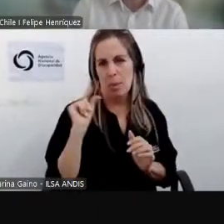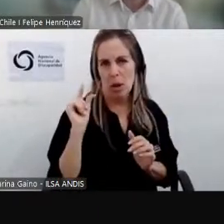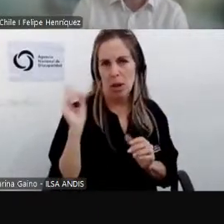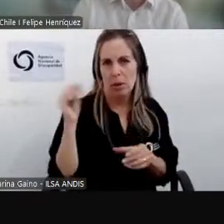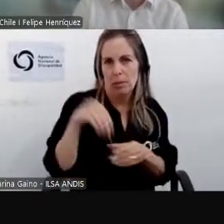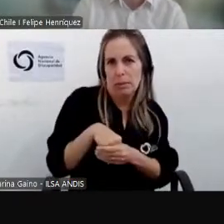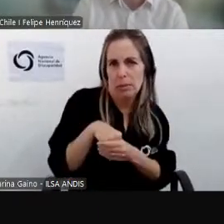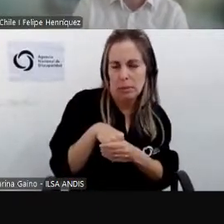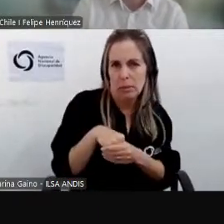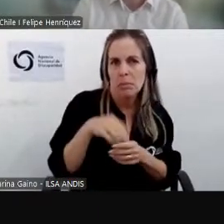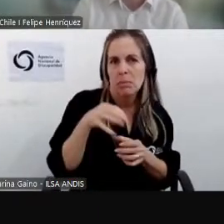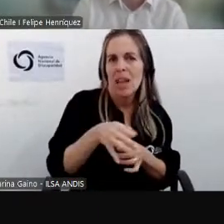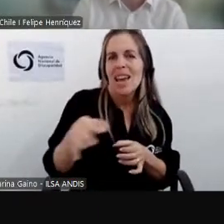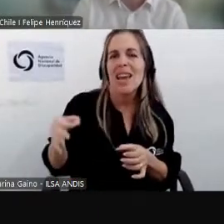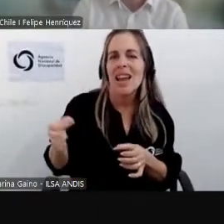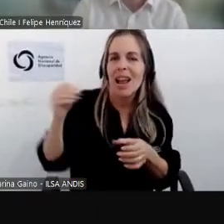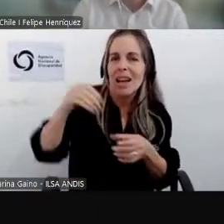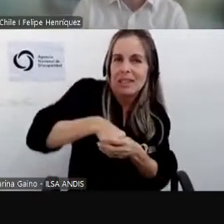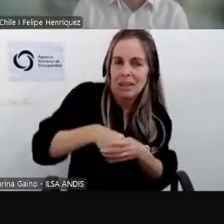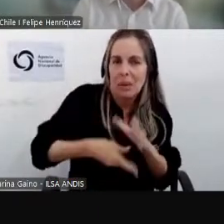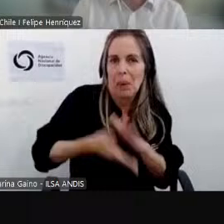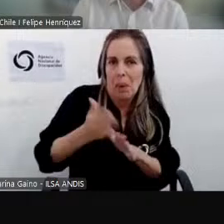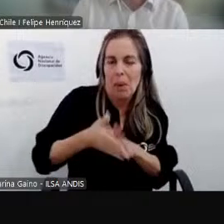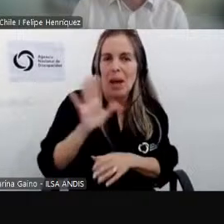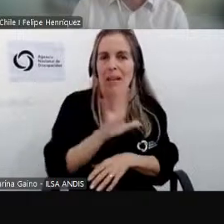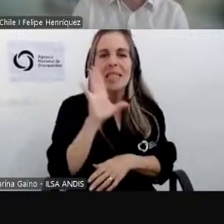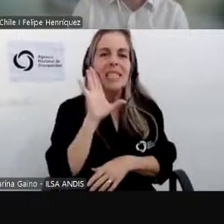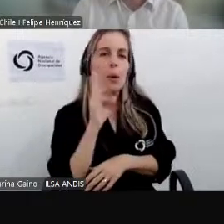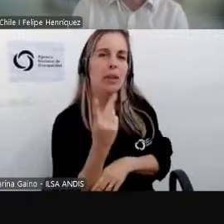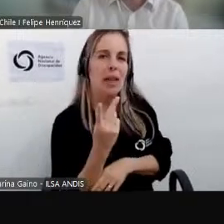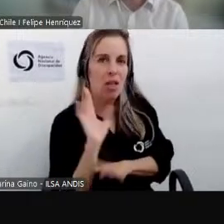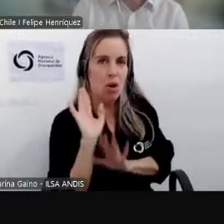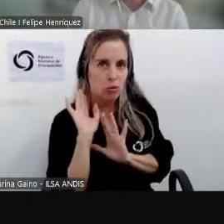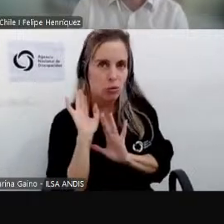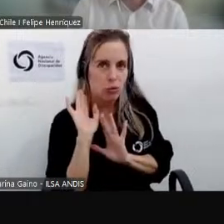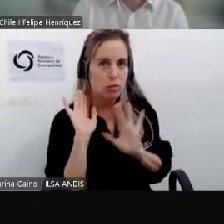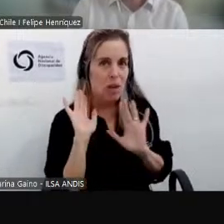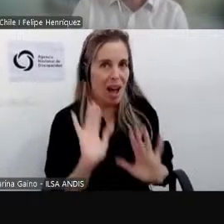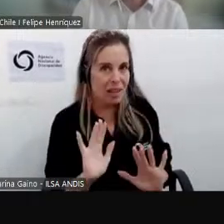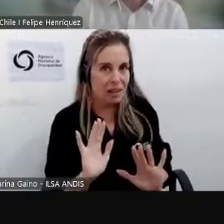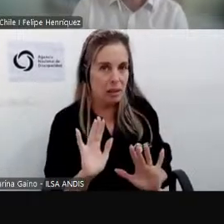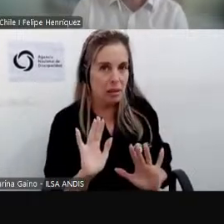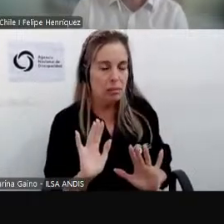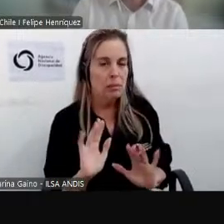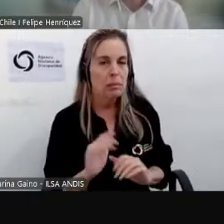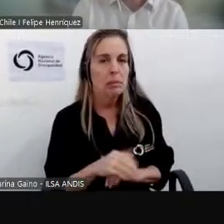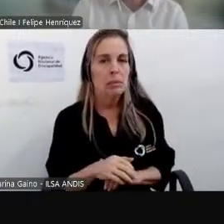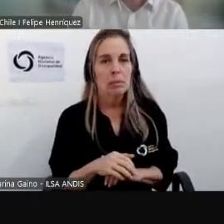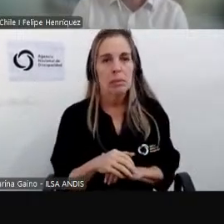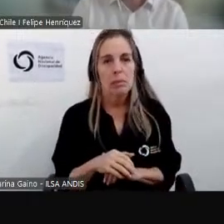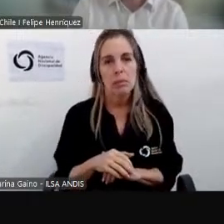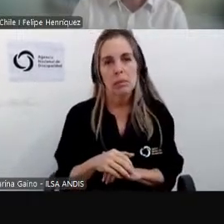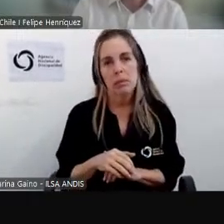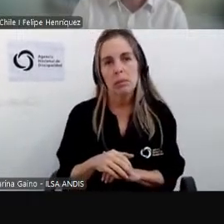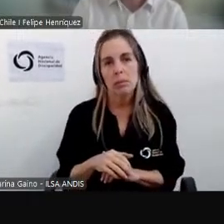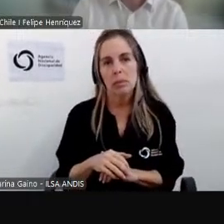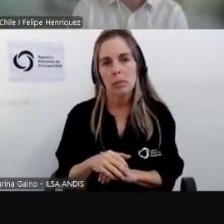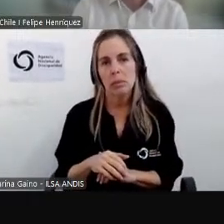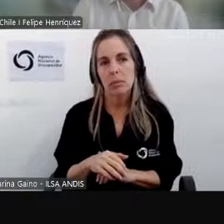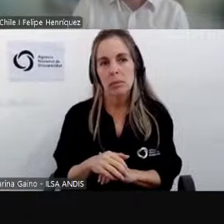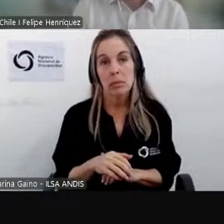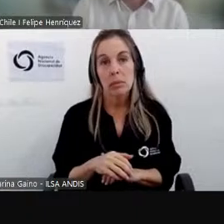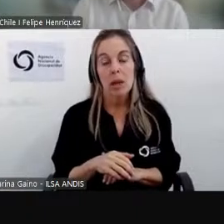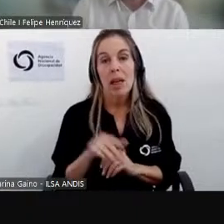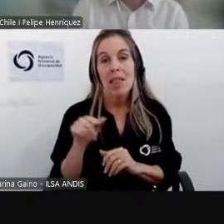but the Mauritius Islands have recently joined us. In the world, 8 of these